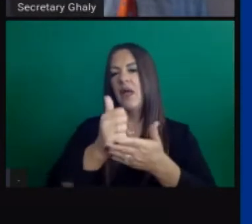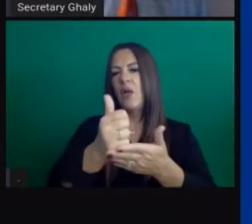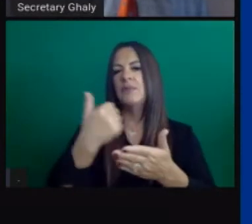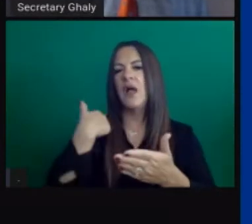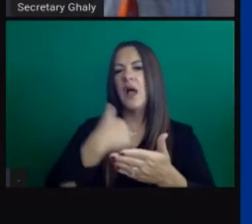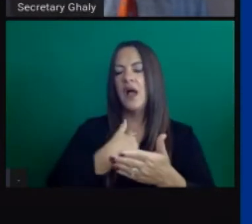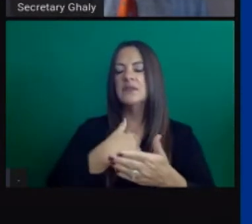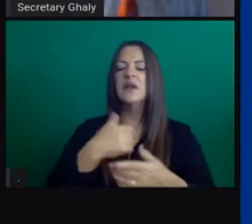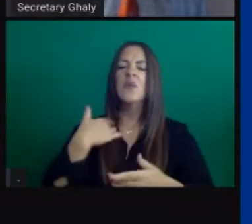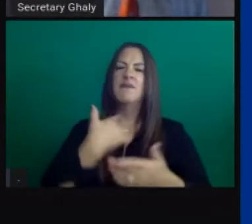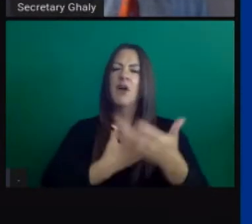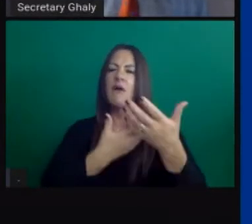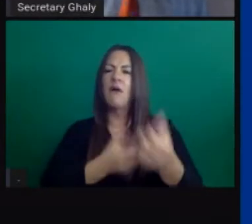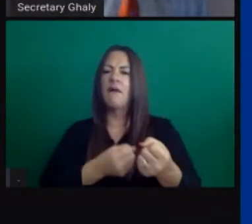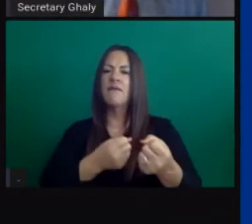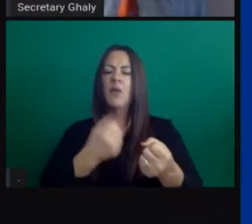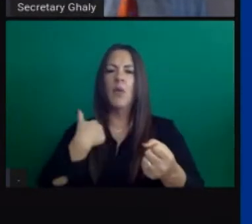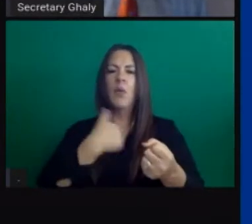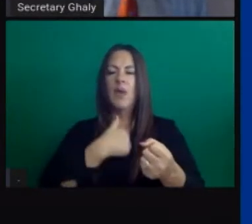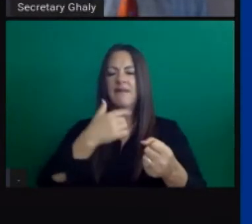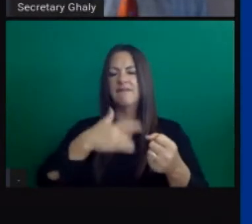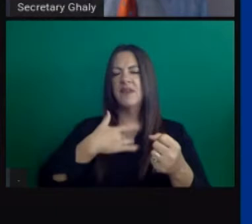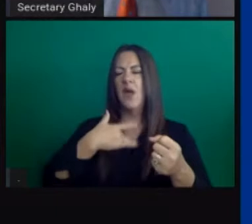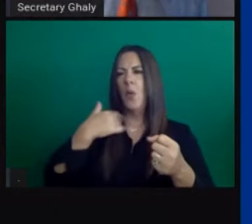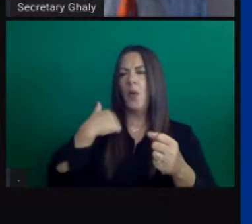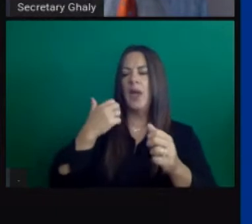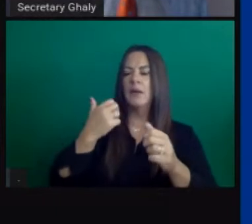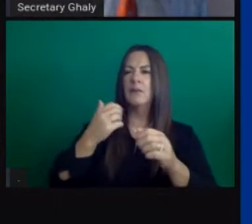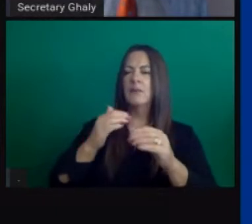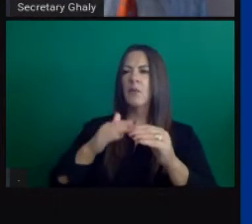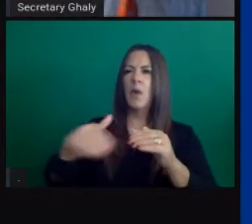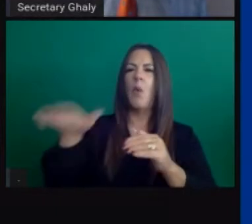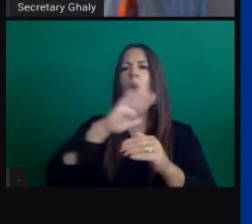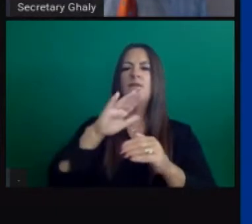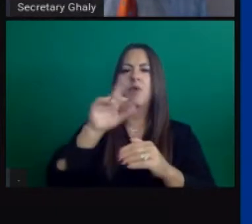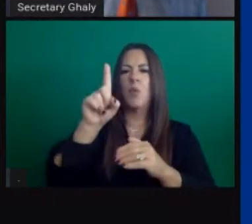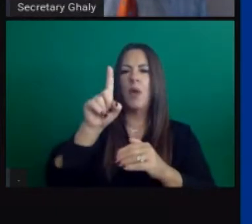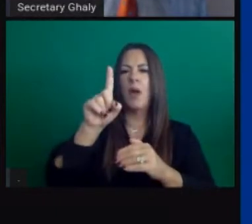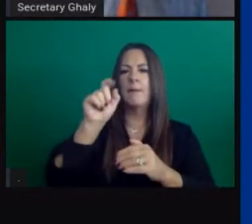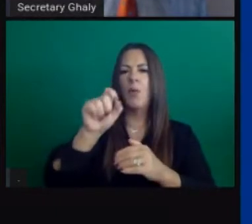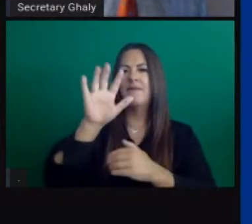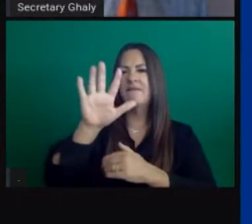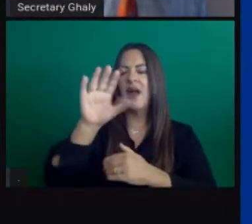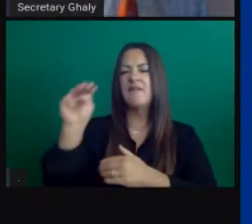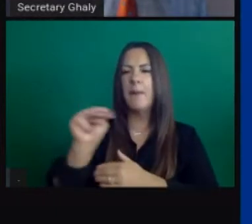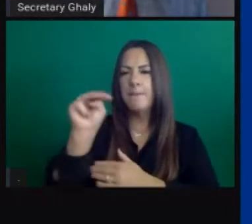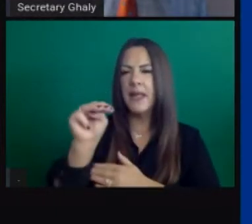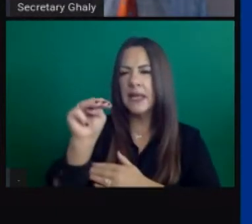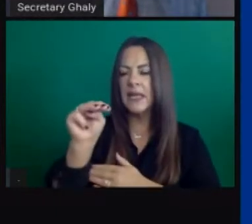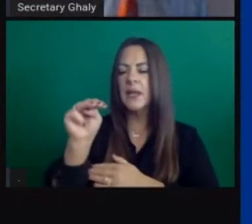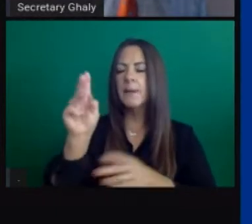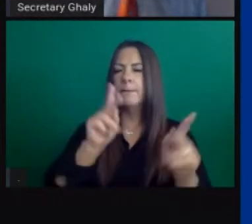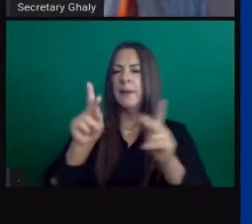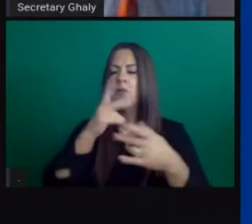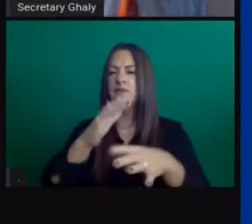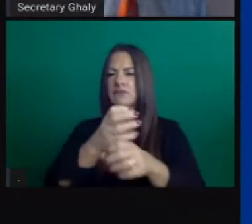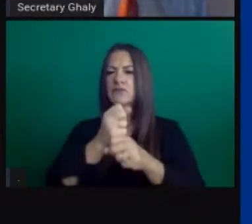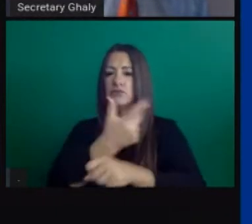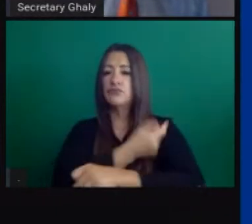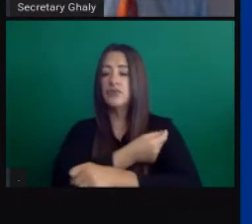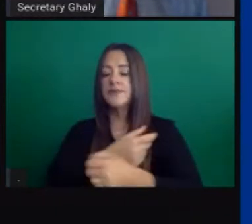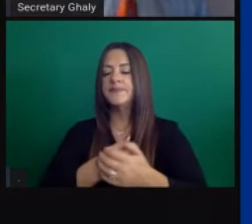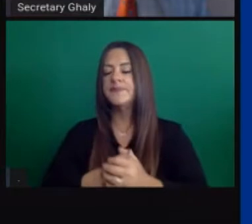even more than the 1.5 million individuals that we've captured the data about, we believe that that